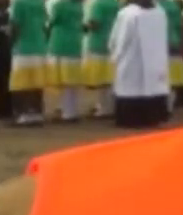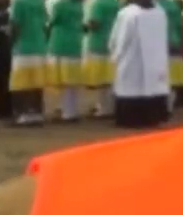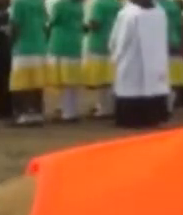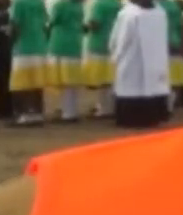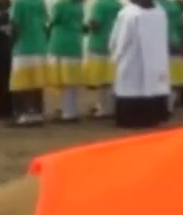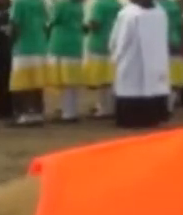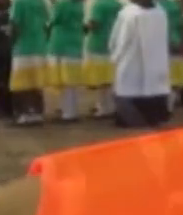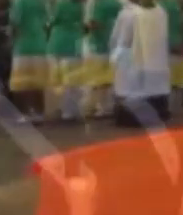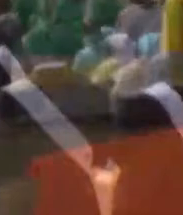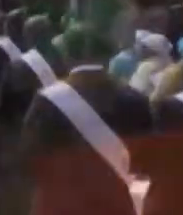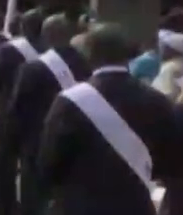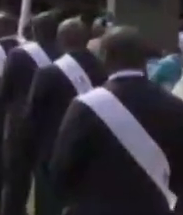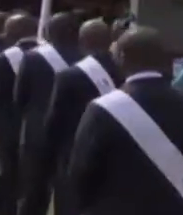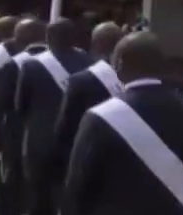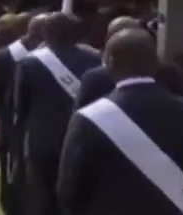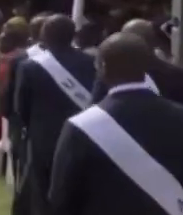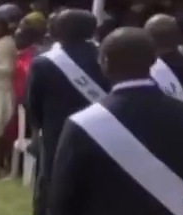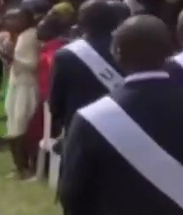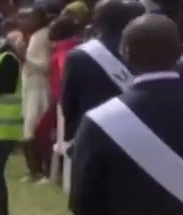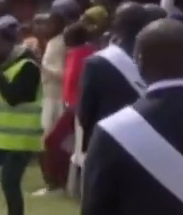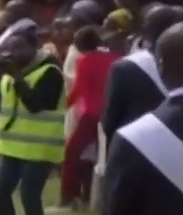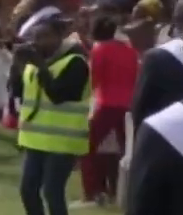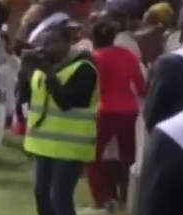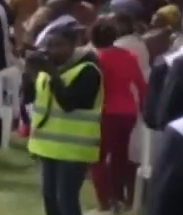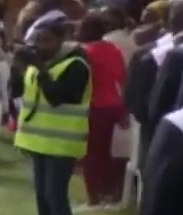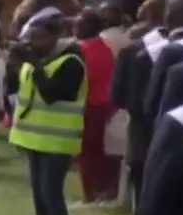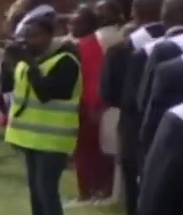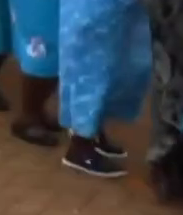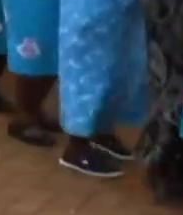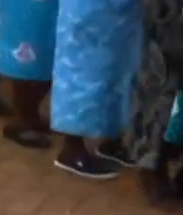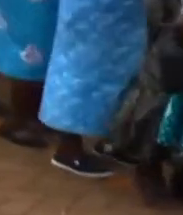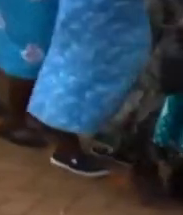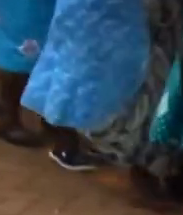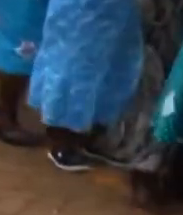Servants of God's people we are kccp